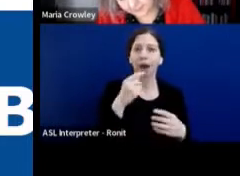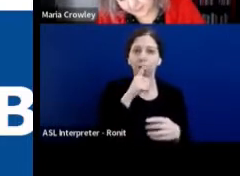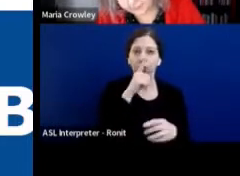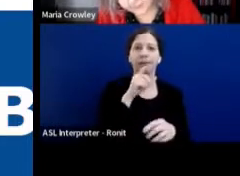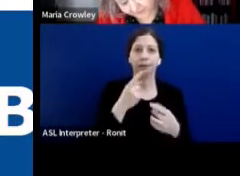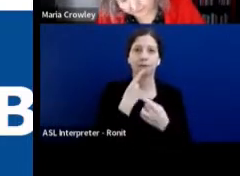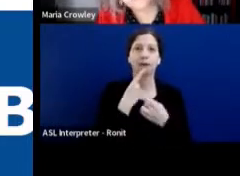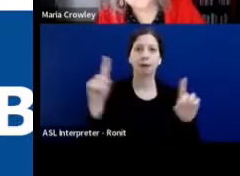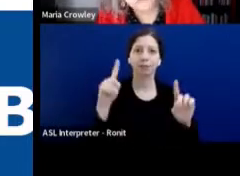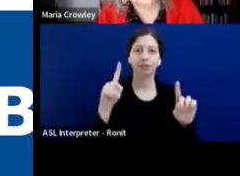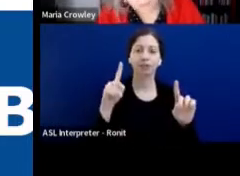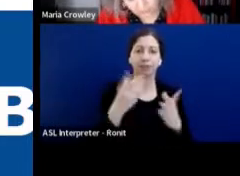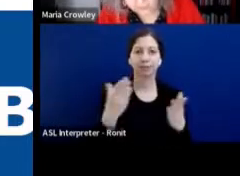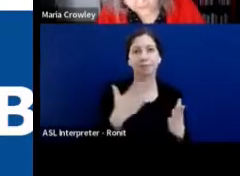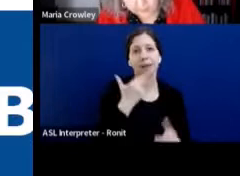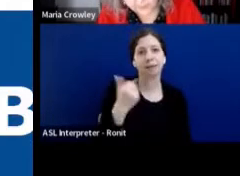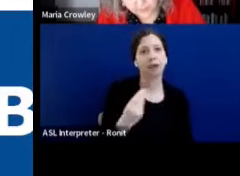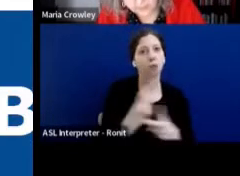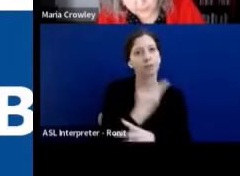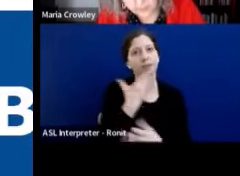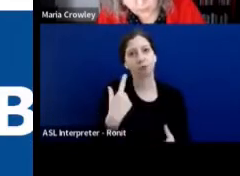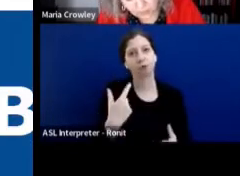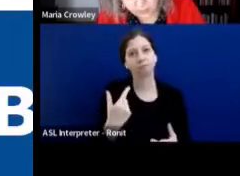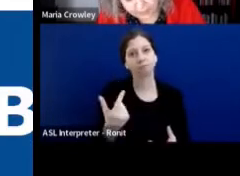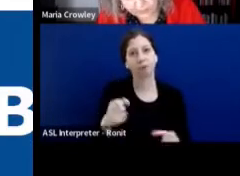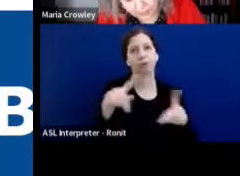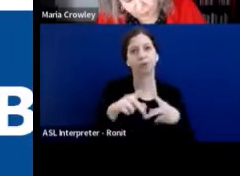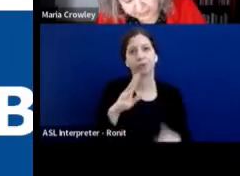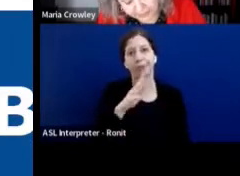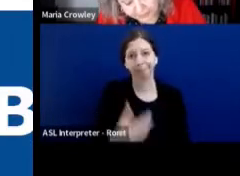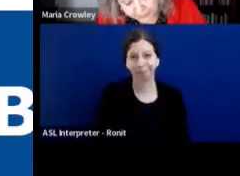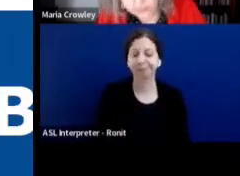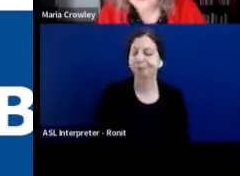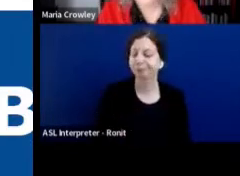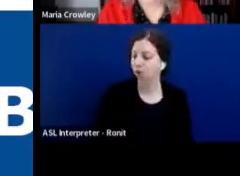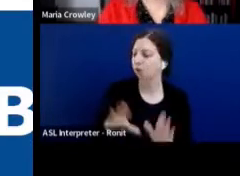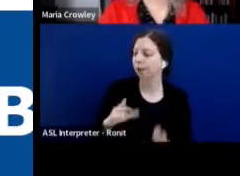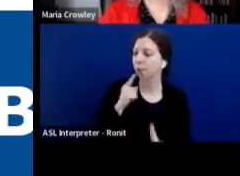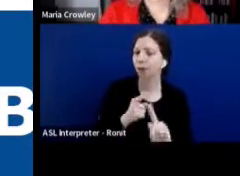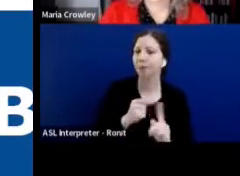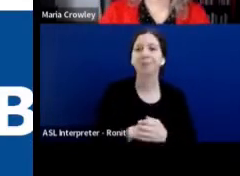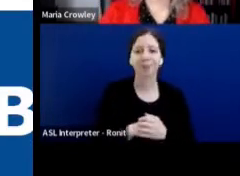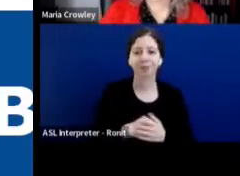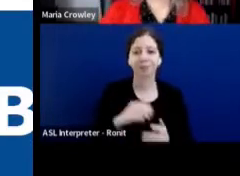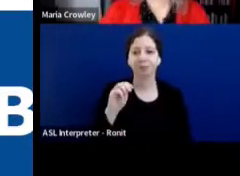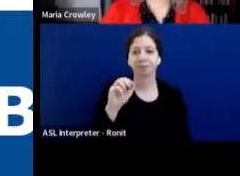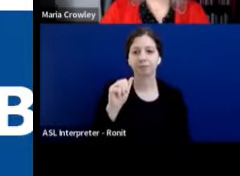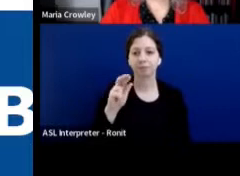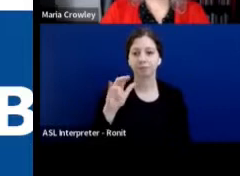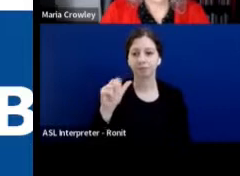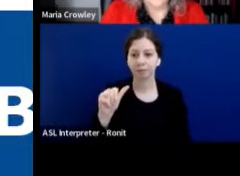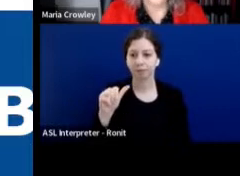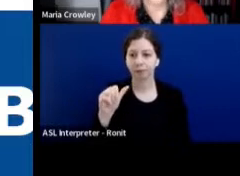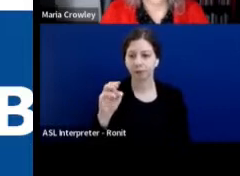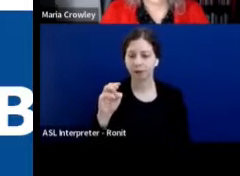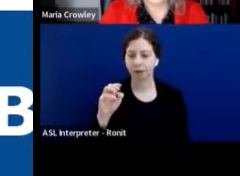my best and my worst. So thank you very much for having me speak. Great points. Maria Martinez, I'm sorry, we